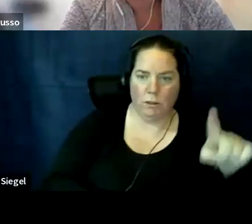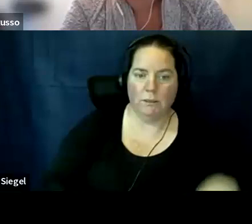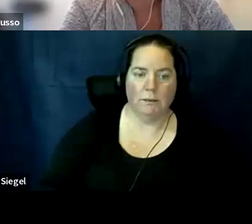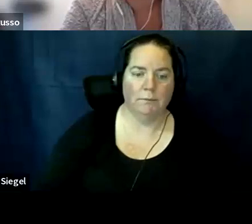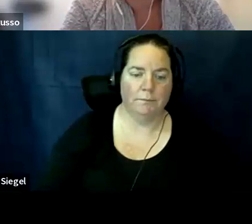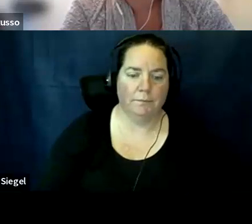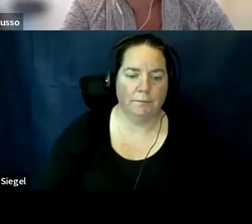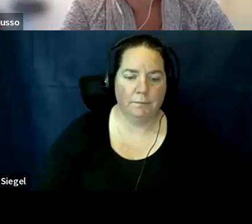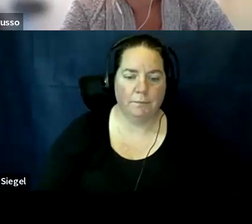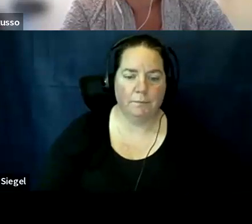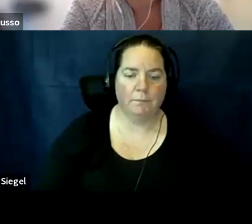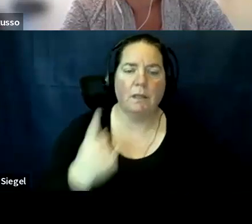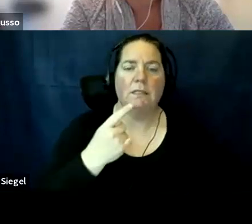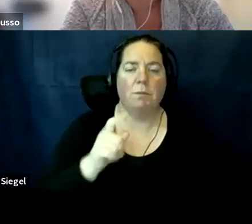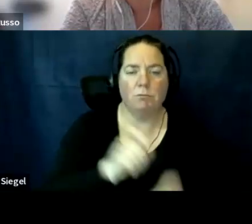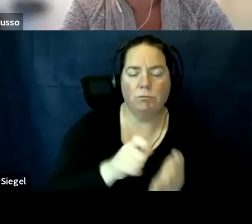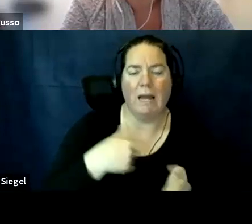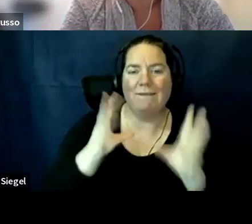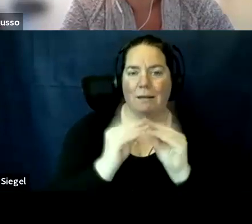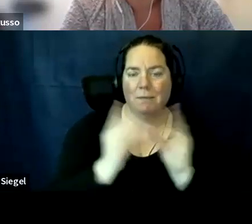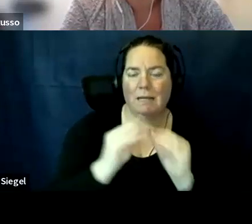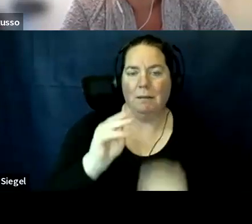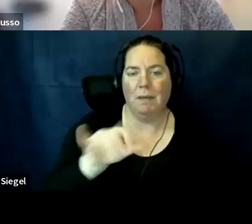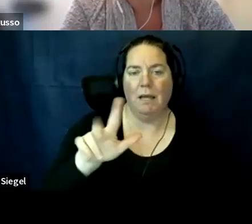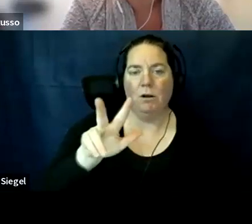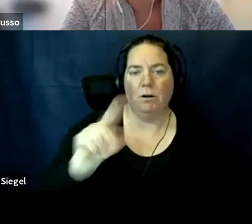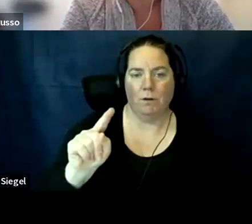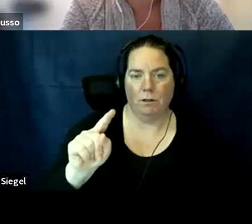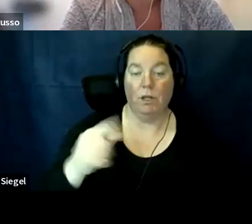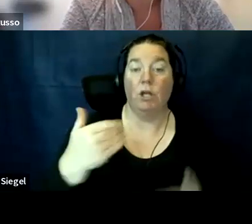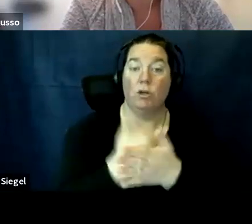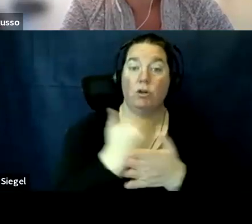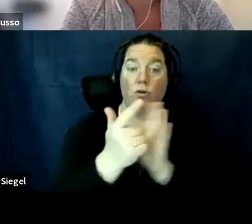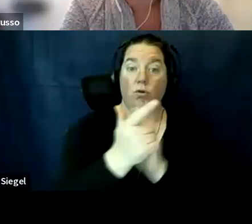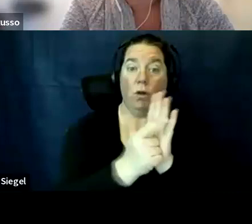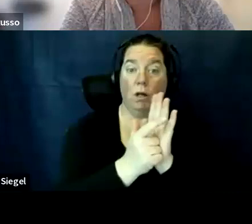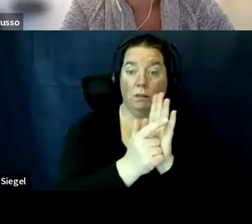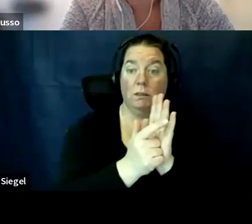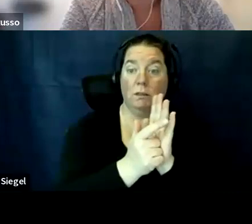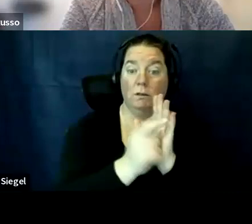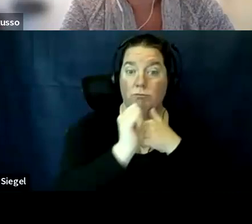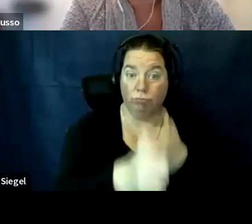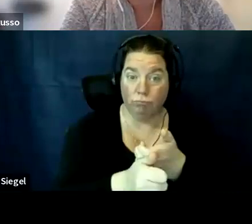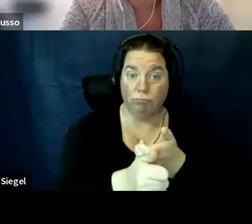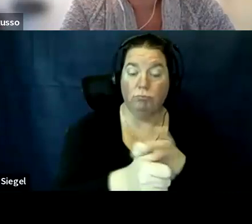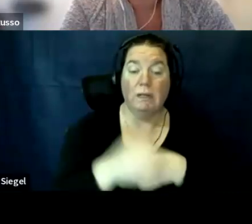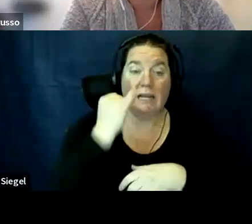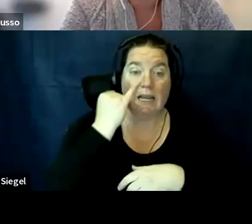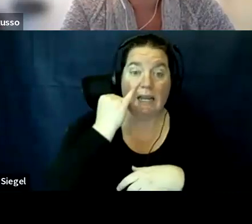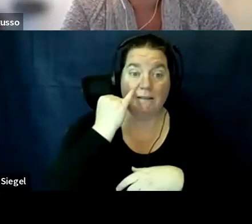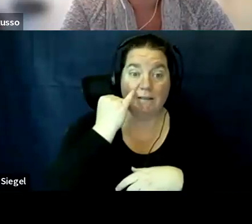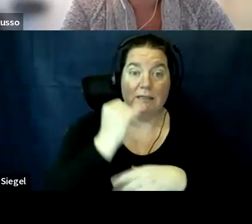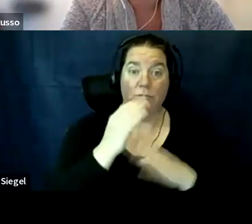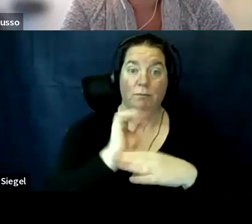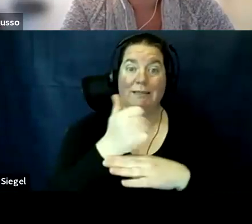interrupt. Someone just wrote, I have a meeting on May 31st. Will the new laws hold true to the meeting if it meets within the 10